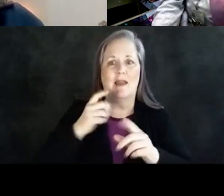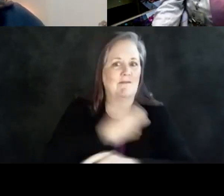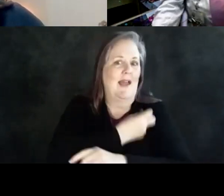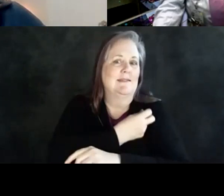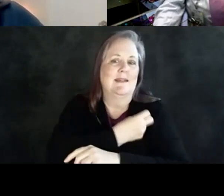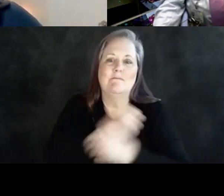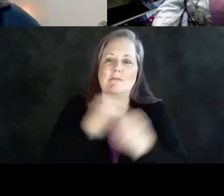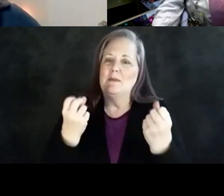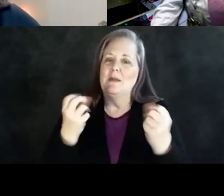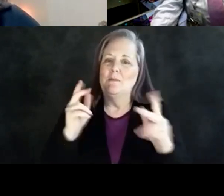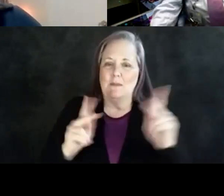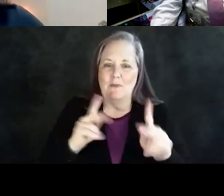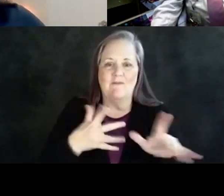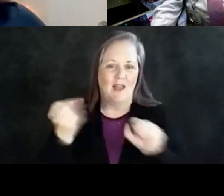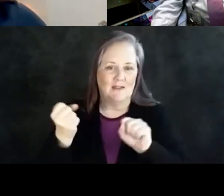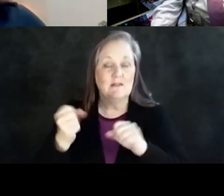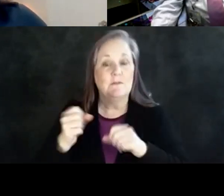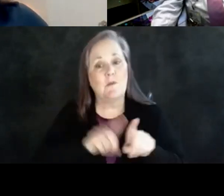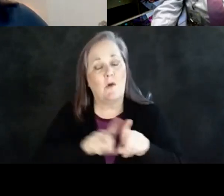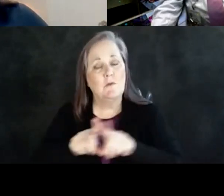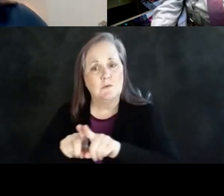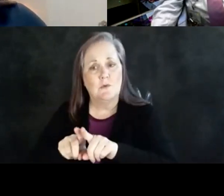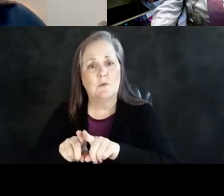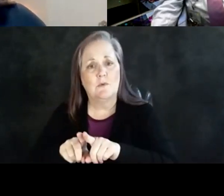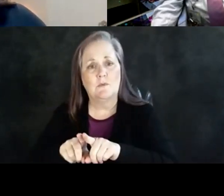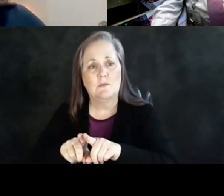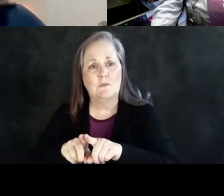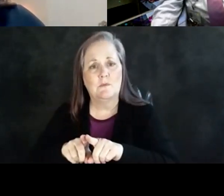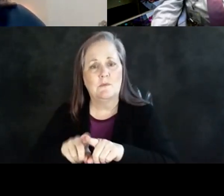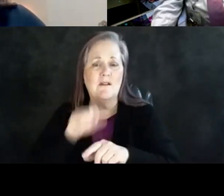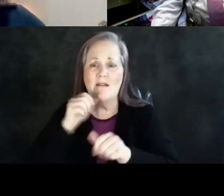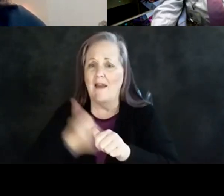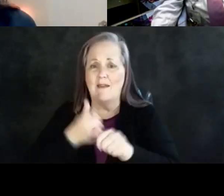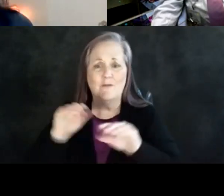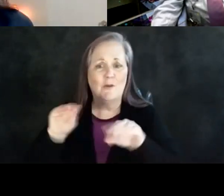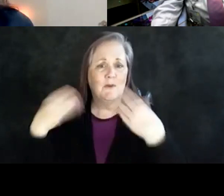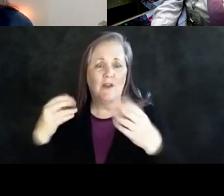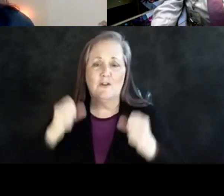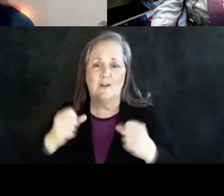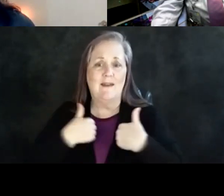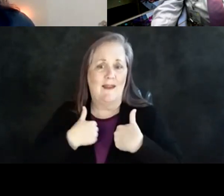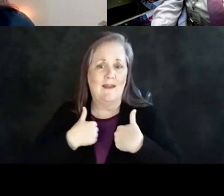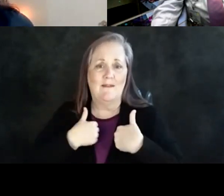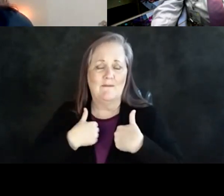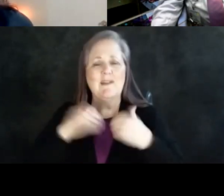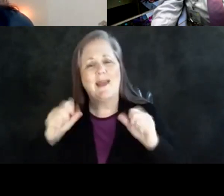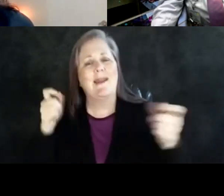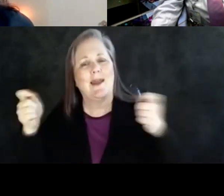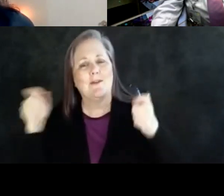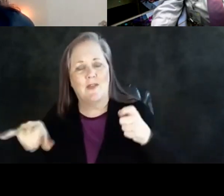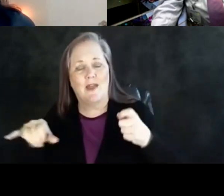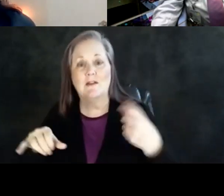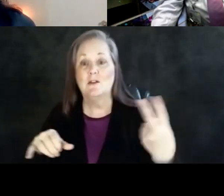as possible. And also we have to take into account that not every provider can handle both. You know, the two different vaccines have